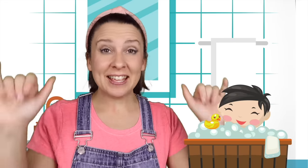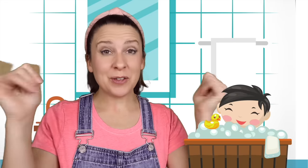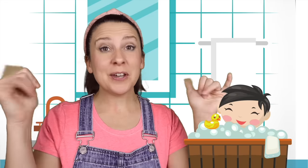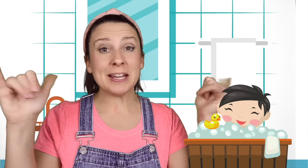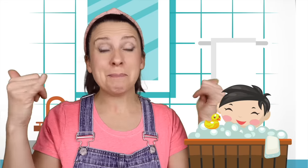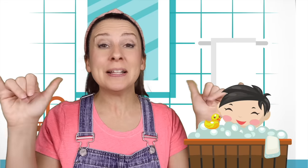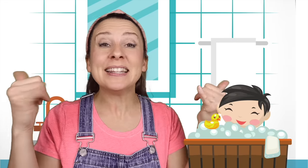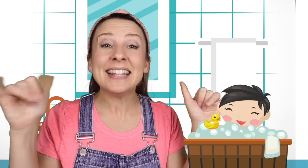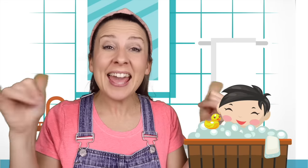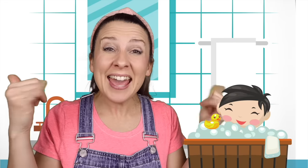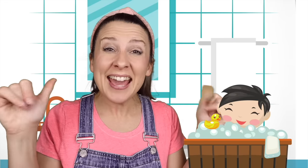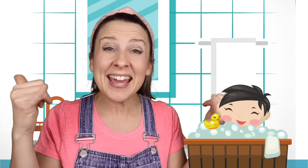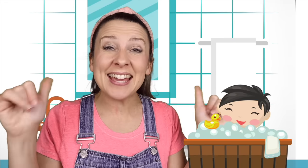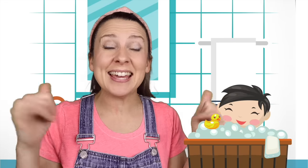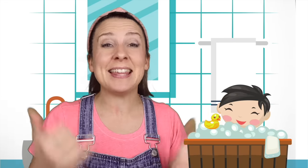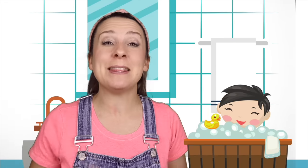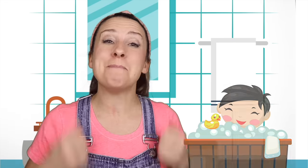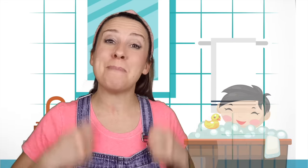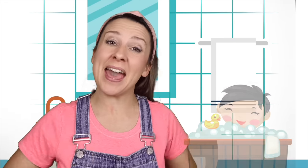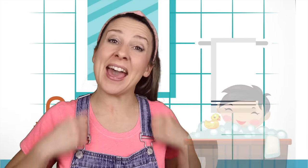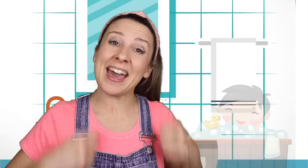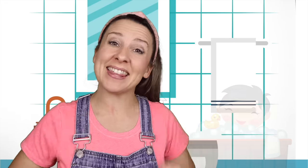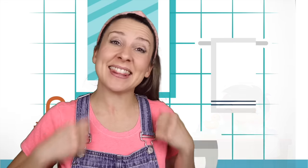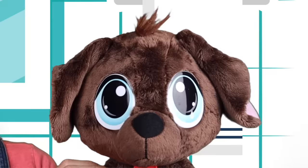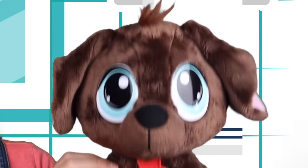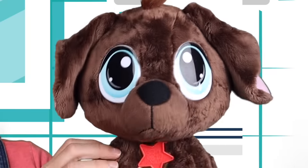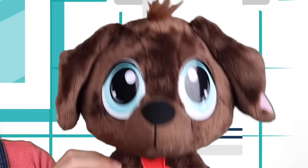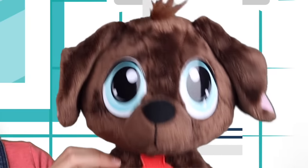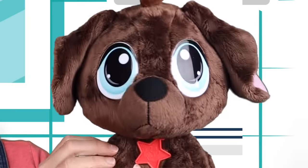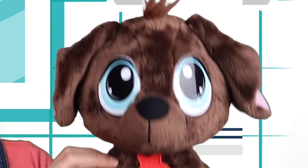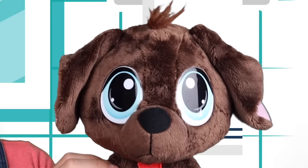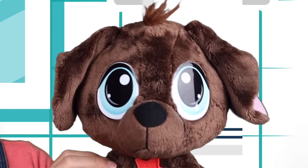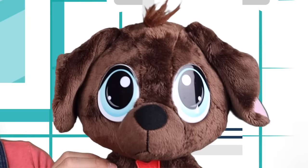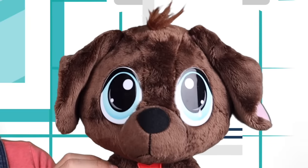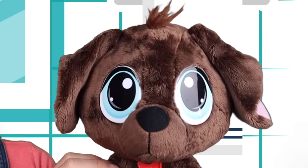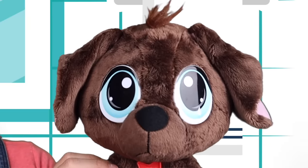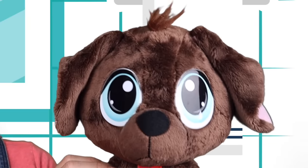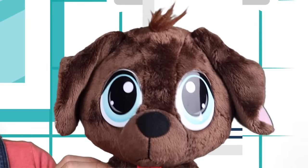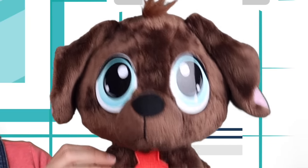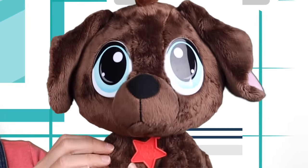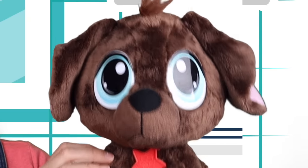fun. You can play in the bath. Okay.